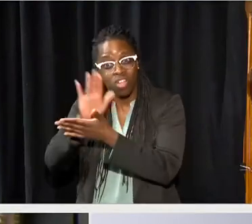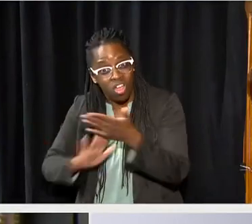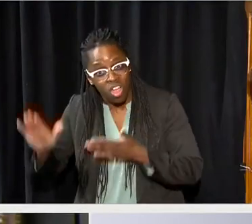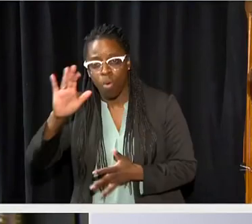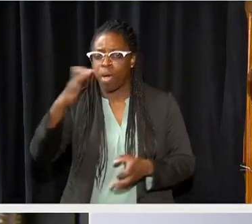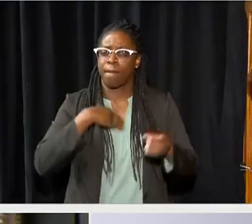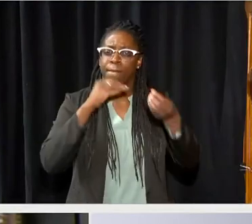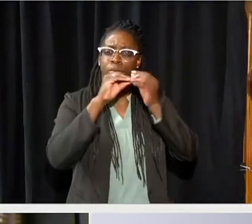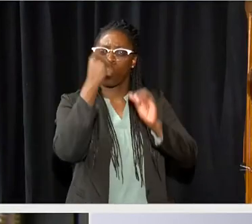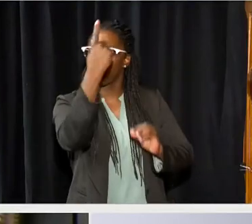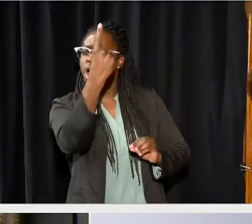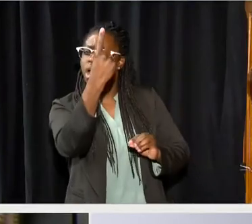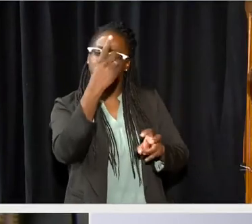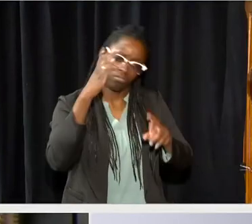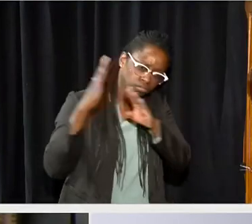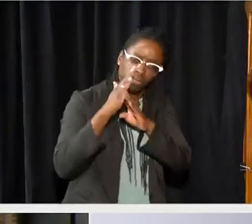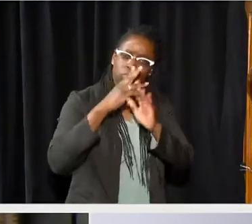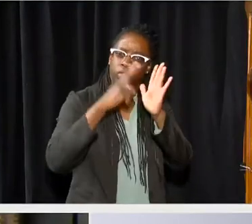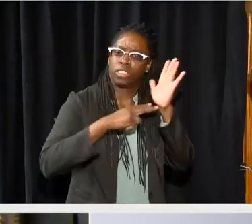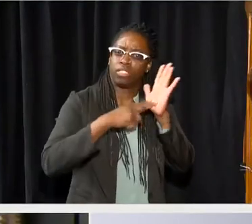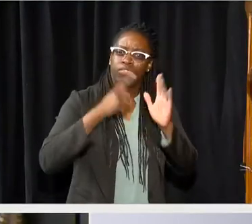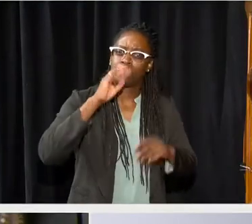in literacy.